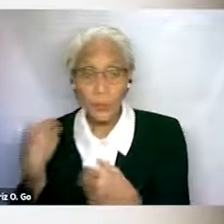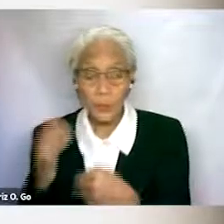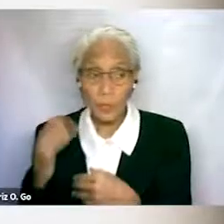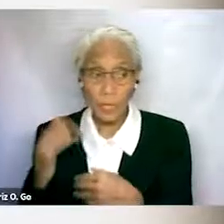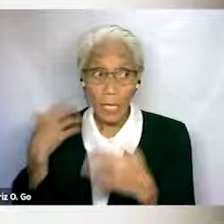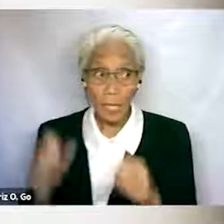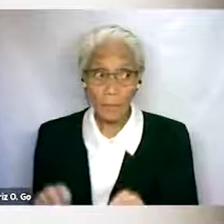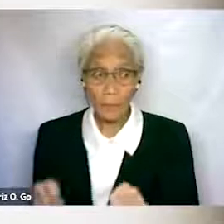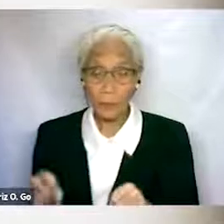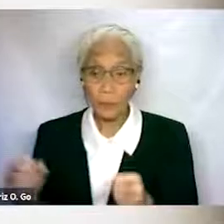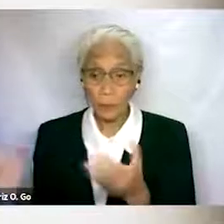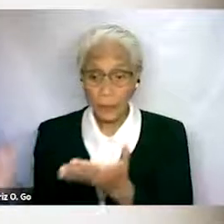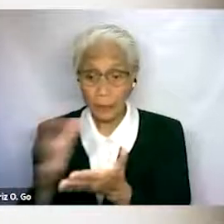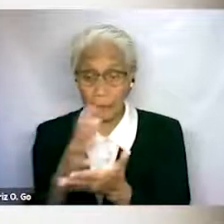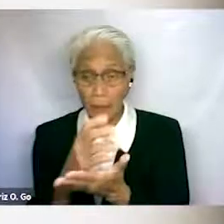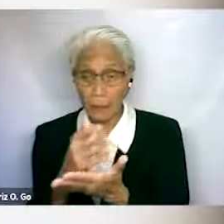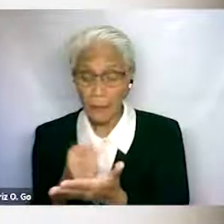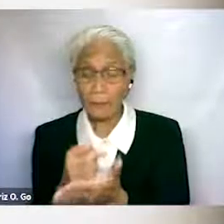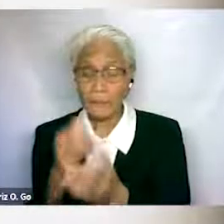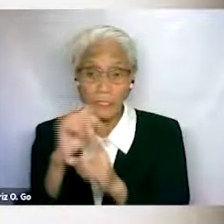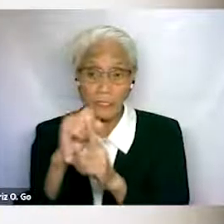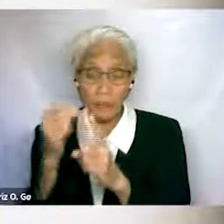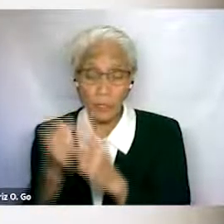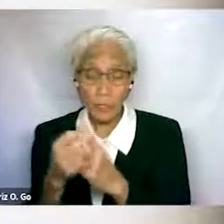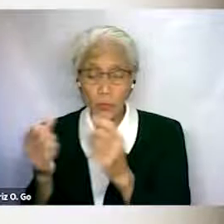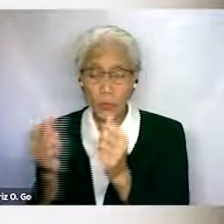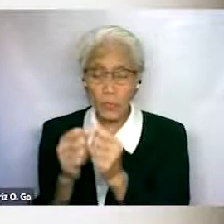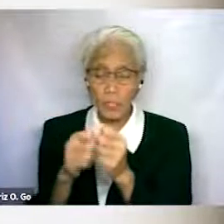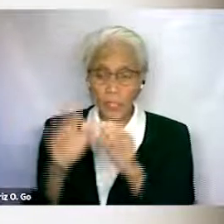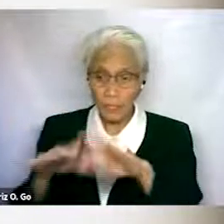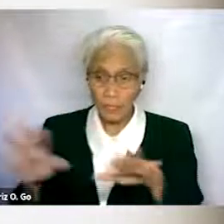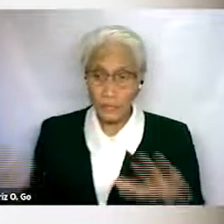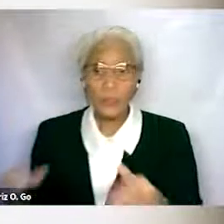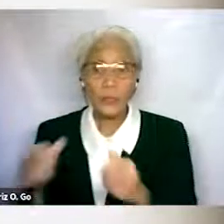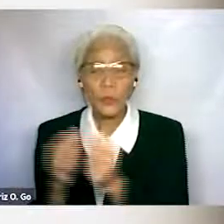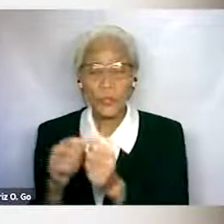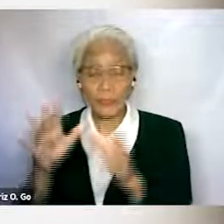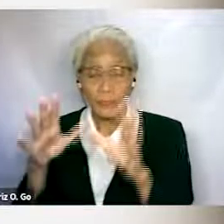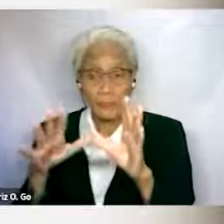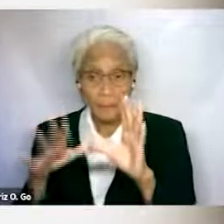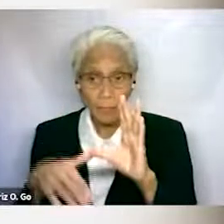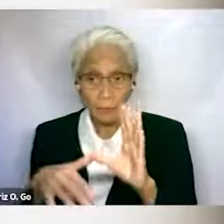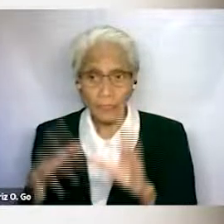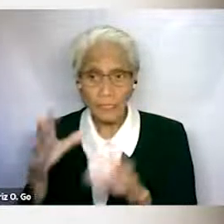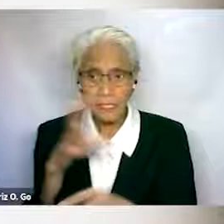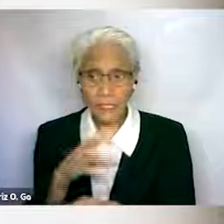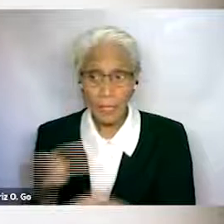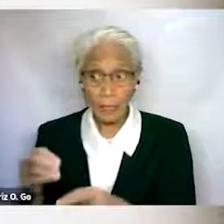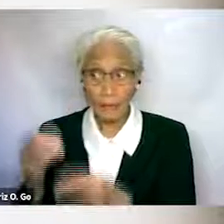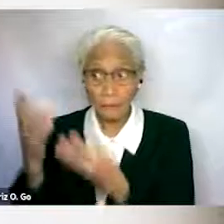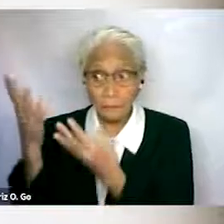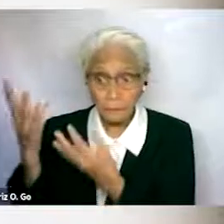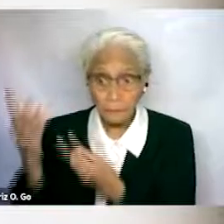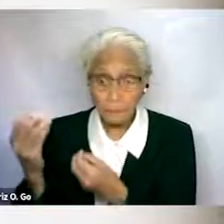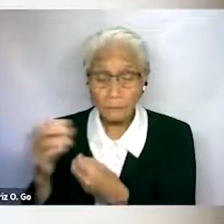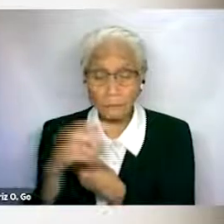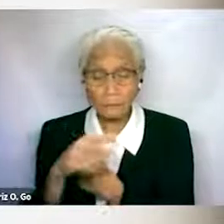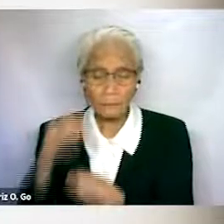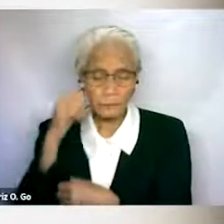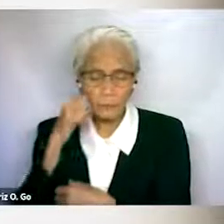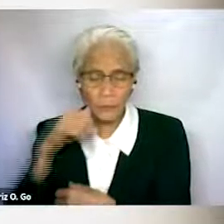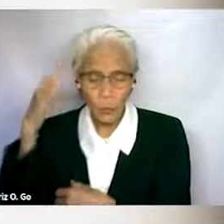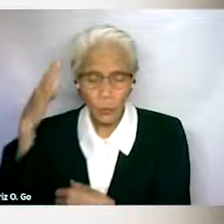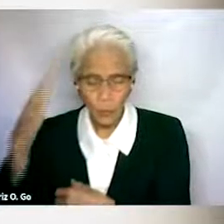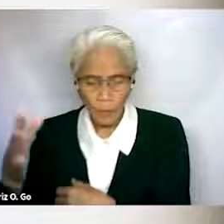other treaty bodies that they may be relevant. We ensure intersectional work, and particularly I'd like to mention the work of the SIDO Working Group